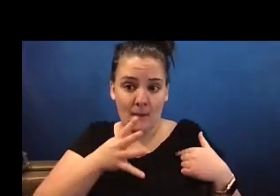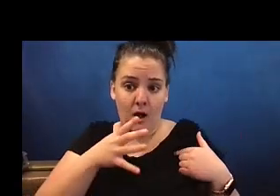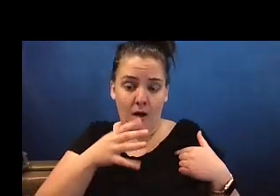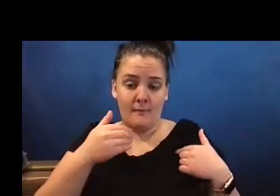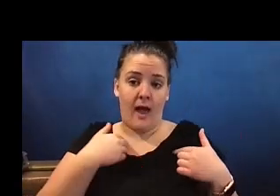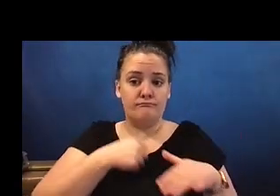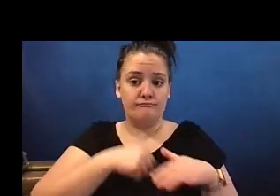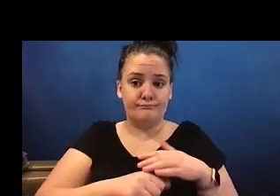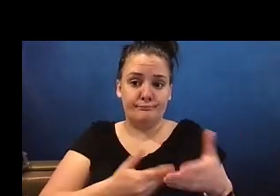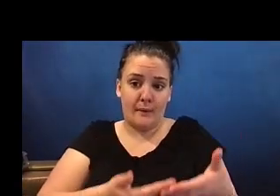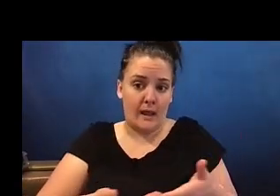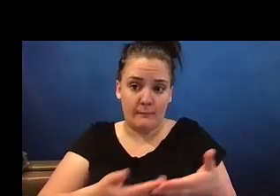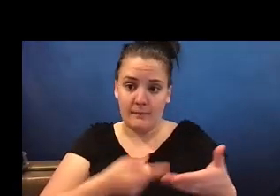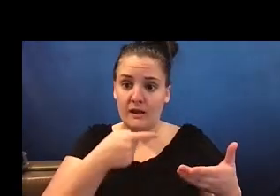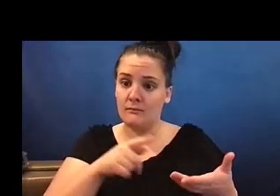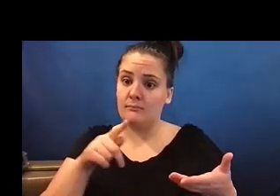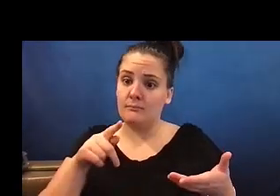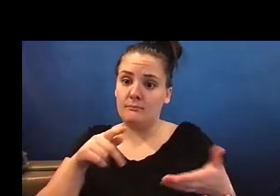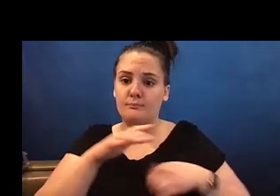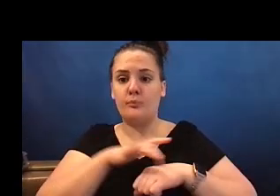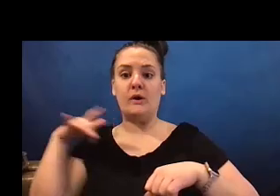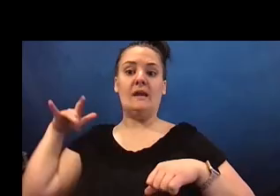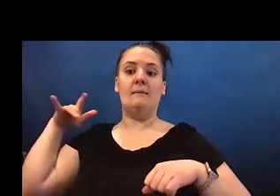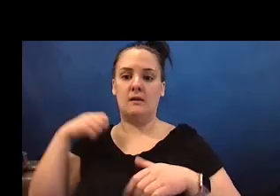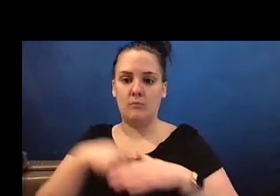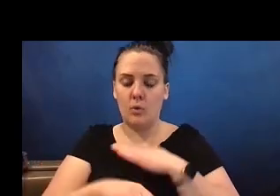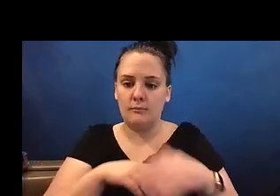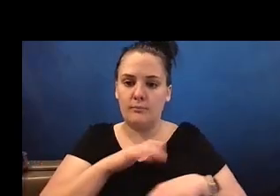will not let a mom travel down to Denver if I